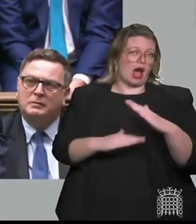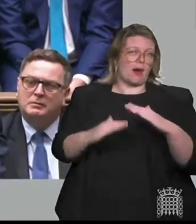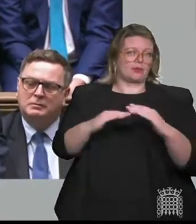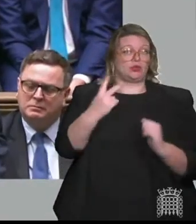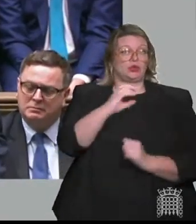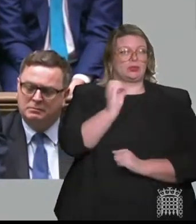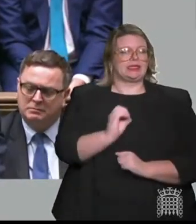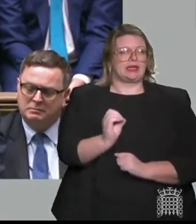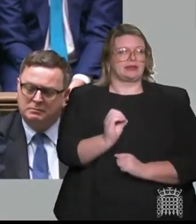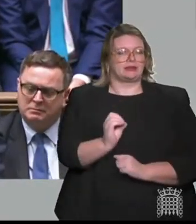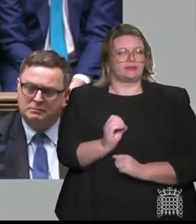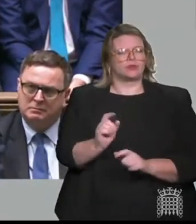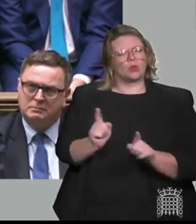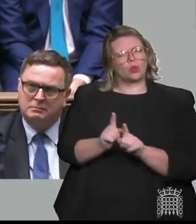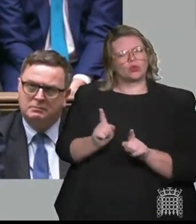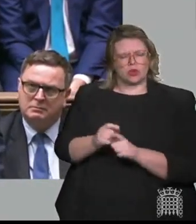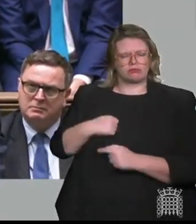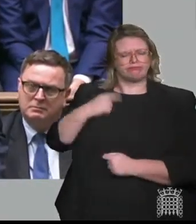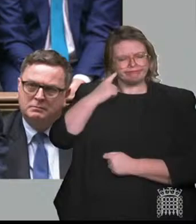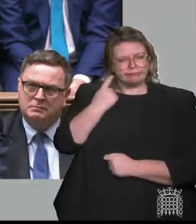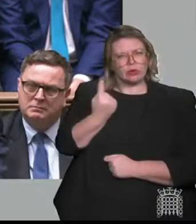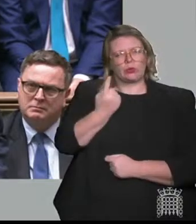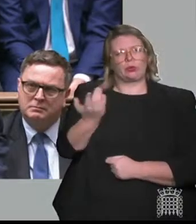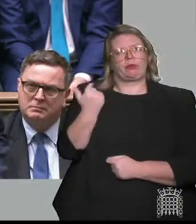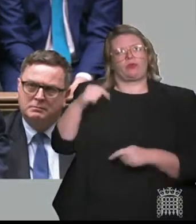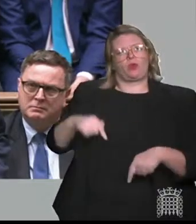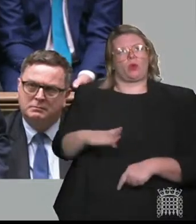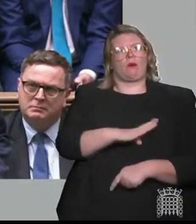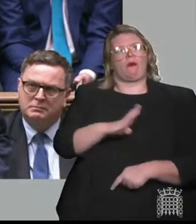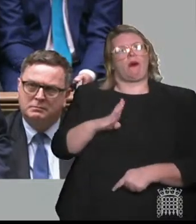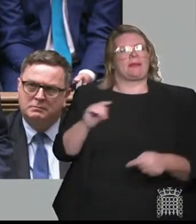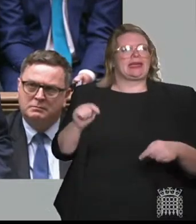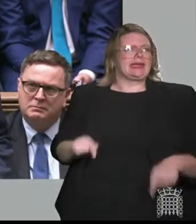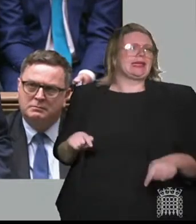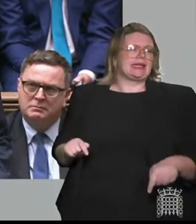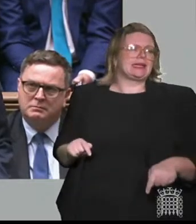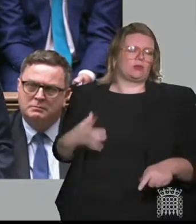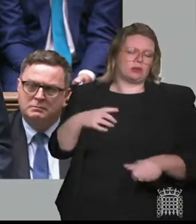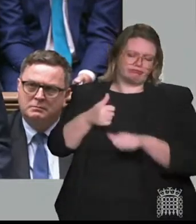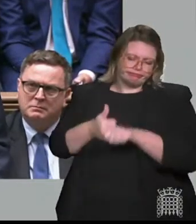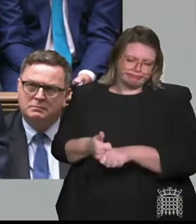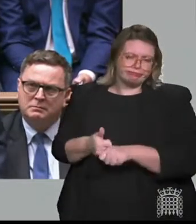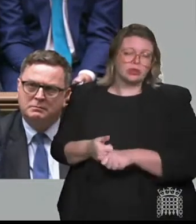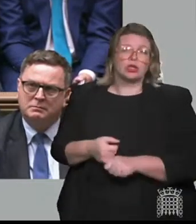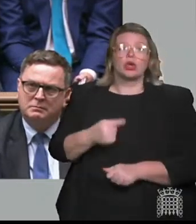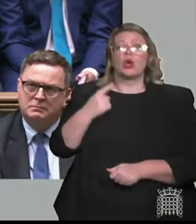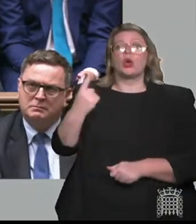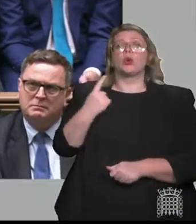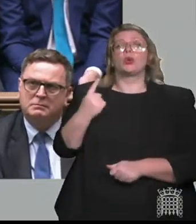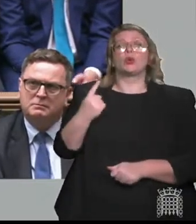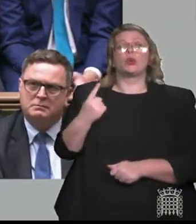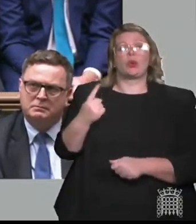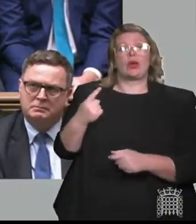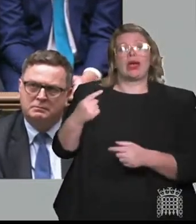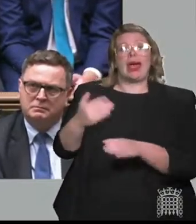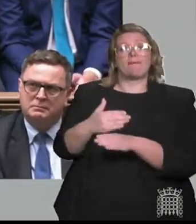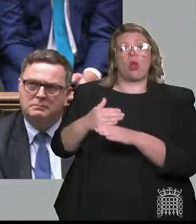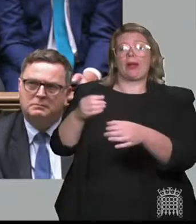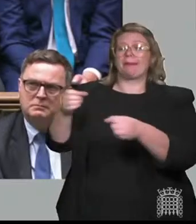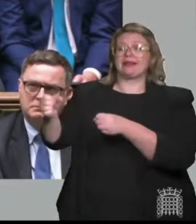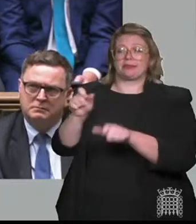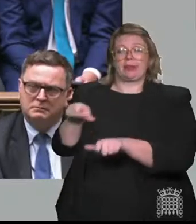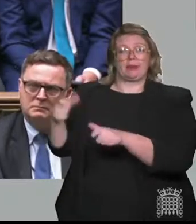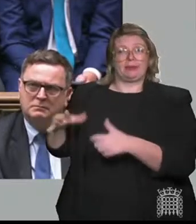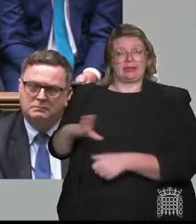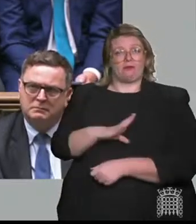our freedom, our brave veterans. I will extend national insurance relief for employers of eligible veterans for a further year